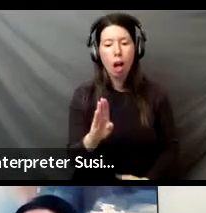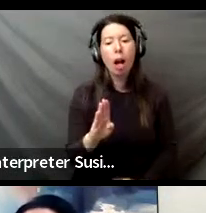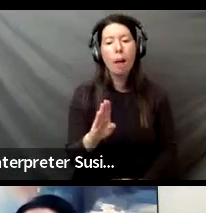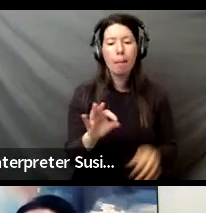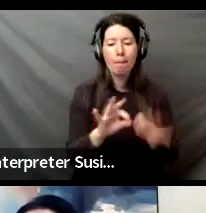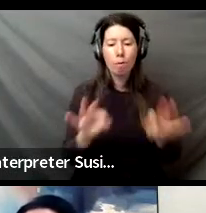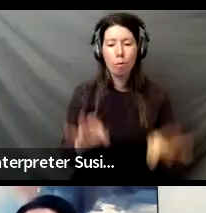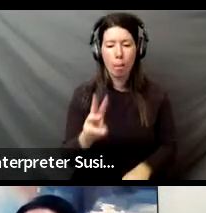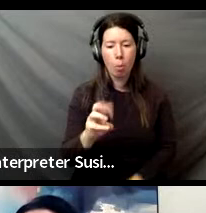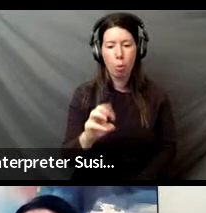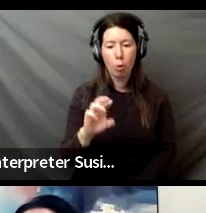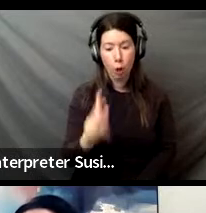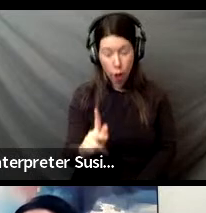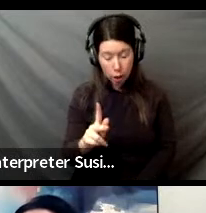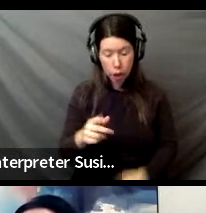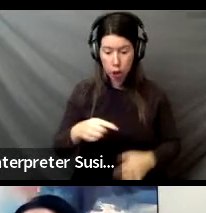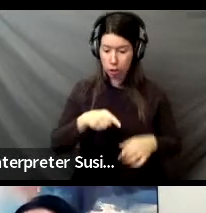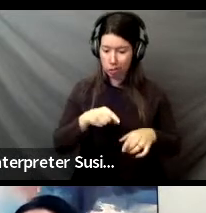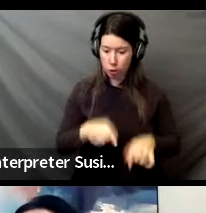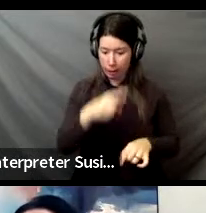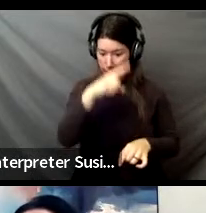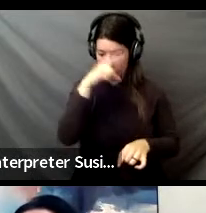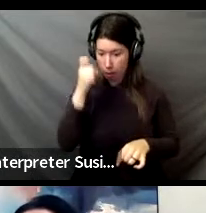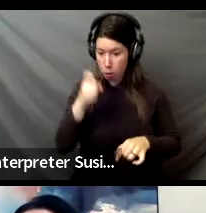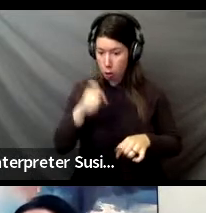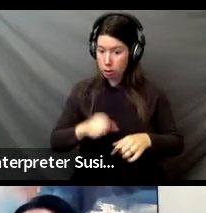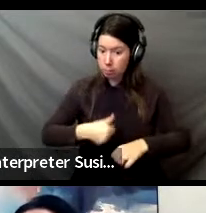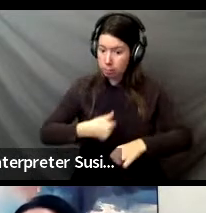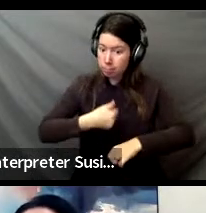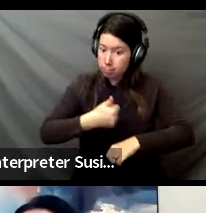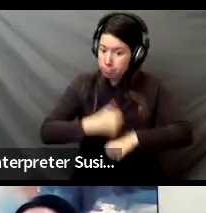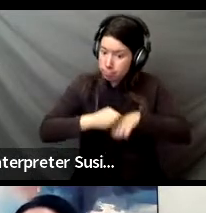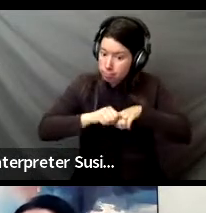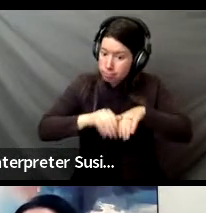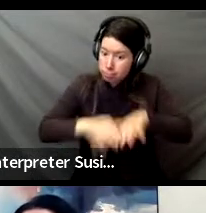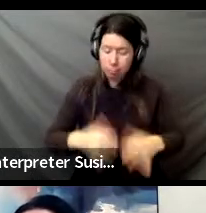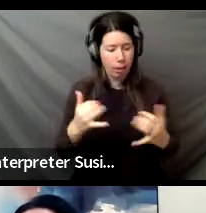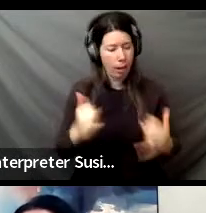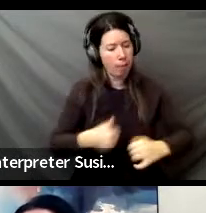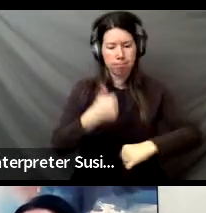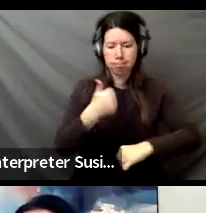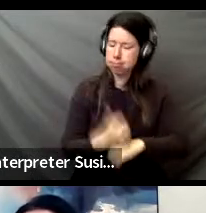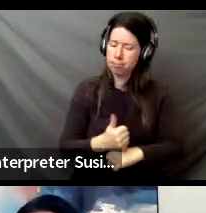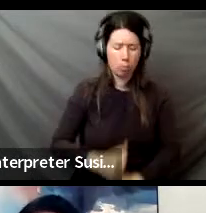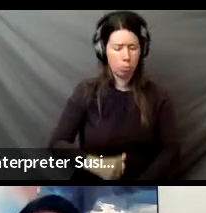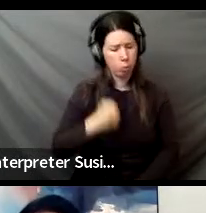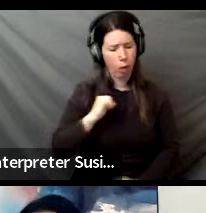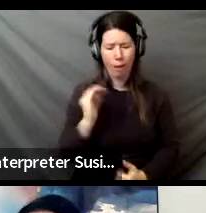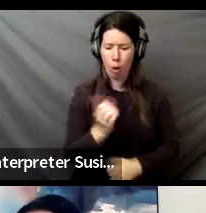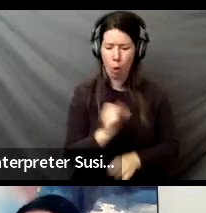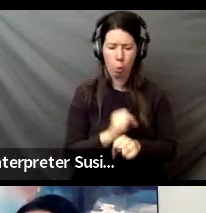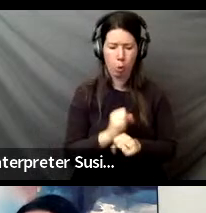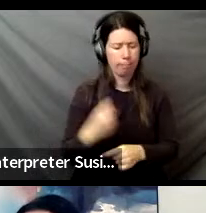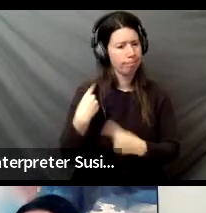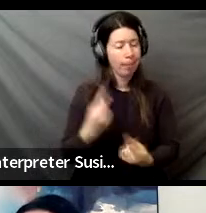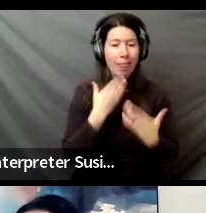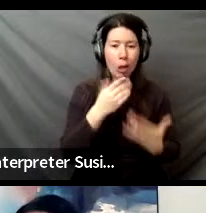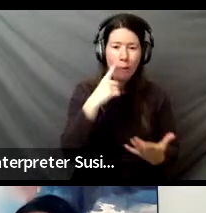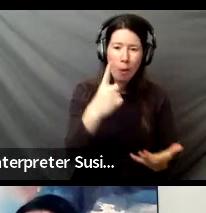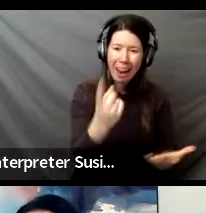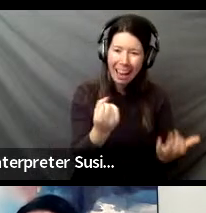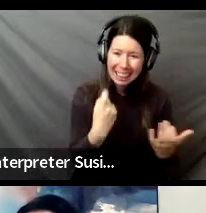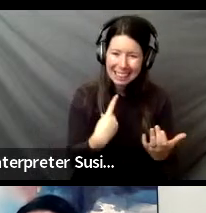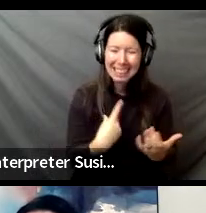the summer and are now working to implement, and I'm super proud of the work that we've done. So thanks for asking, and great to see everyone.